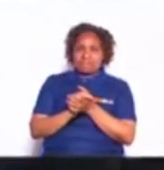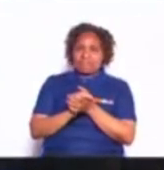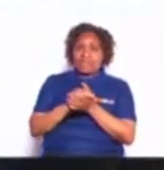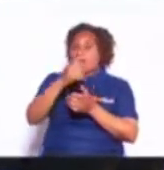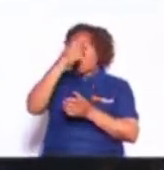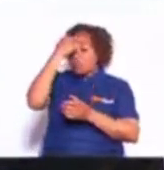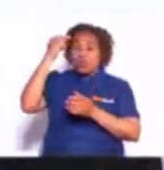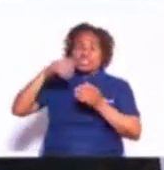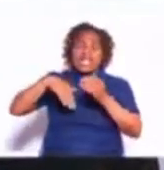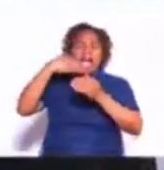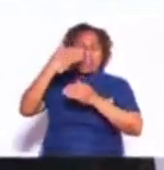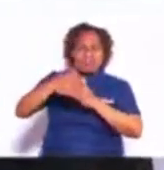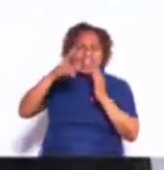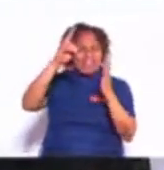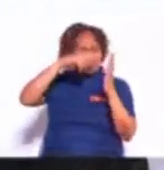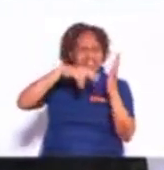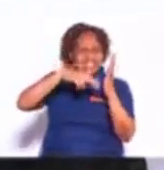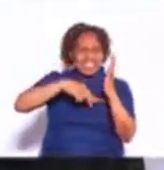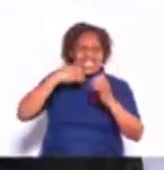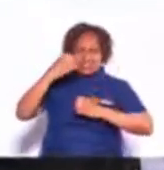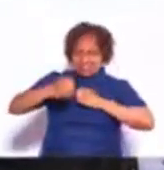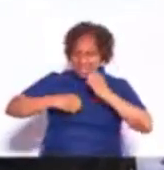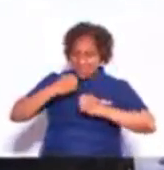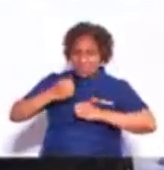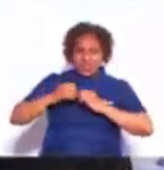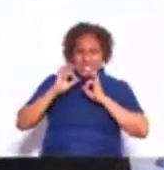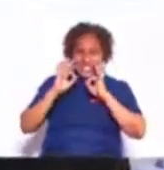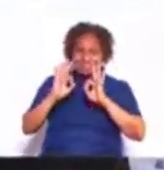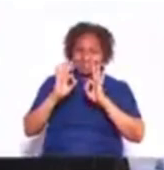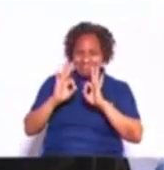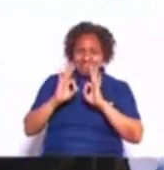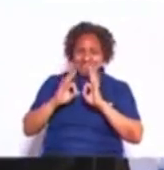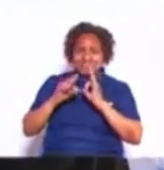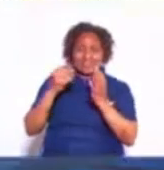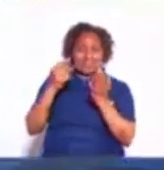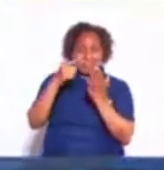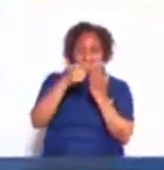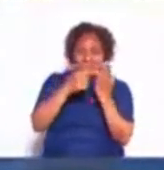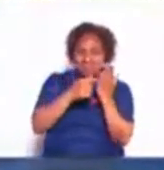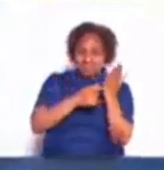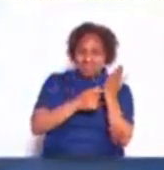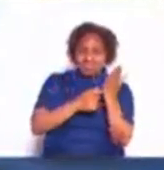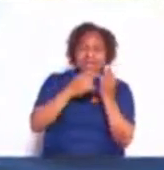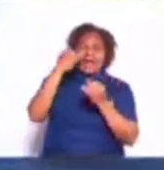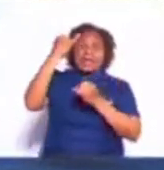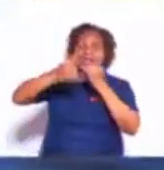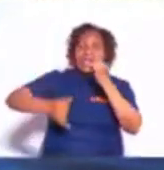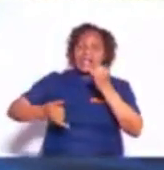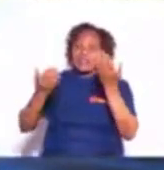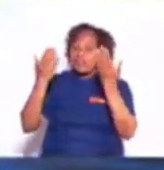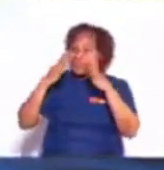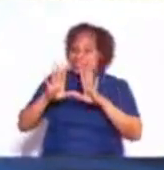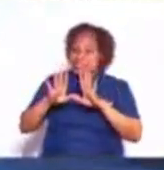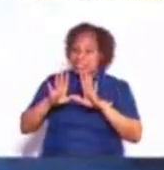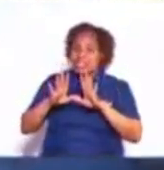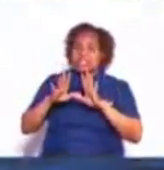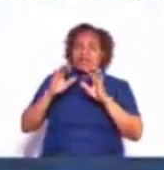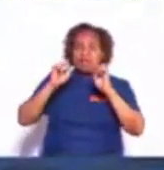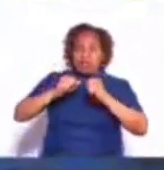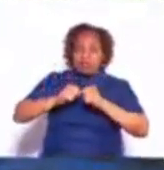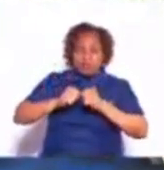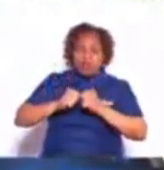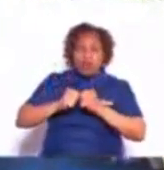Because after reading all these emotional intelligence issues, at the end we are concluding that we have the Holy